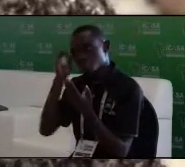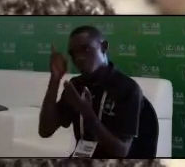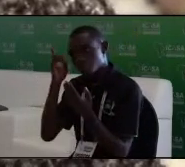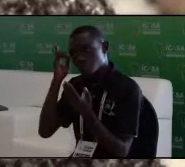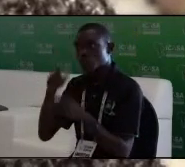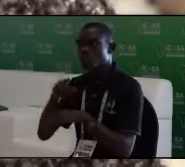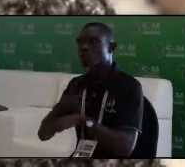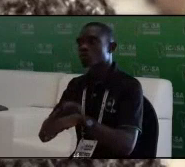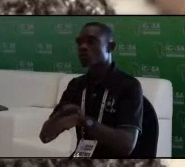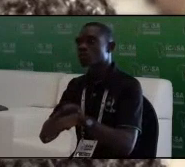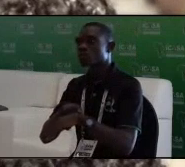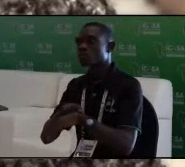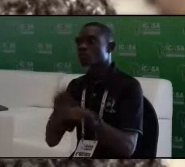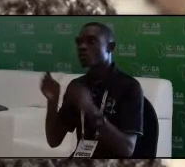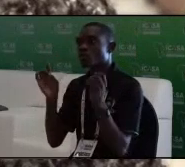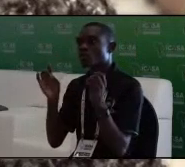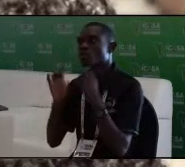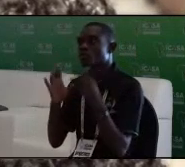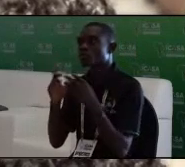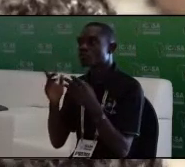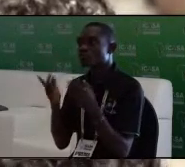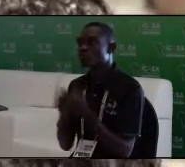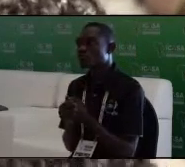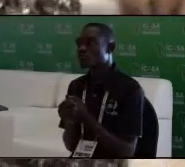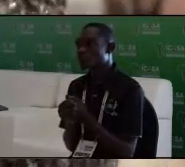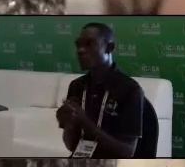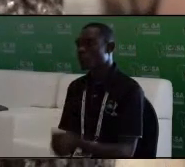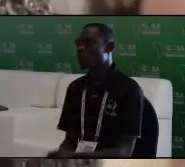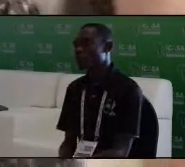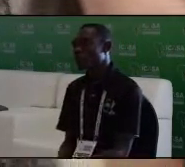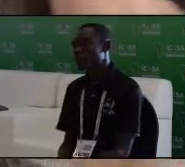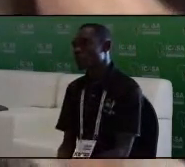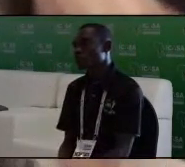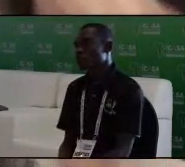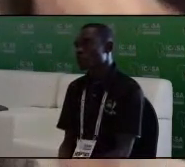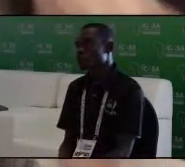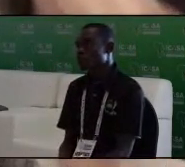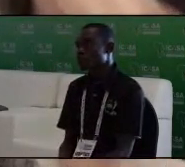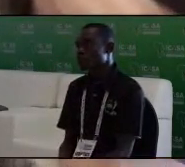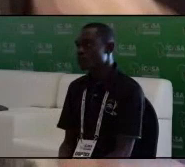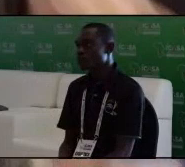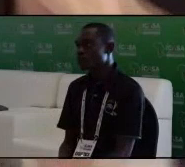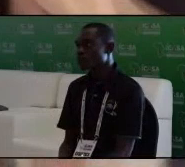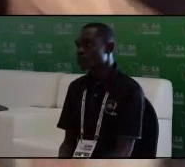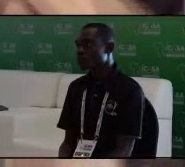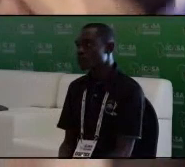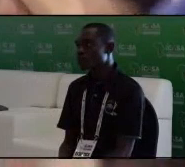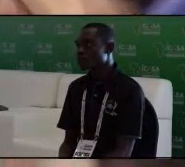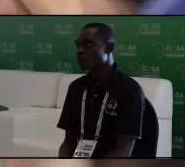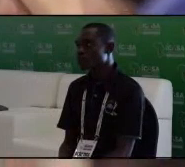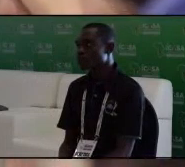hoping to have a little bit of time at the end of the session so that you can also get a chance to ask questions of our panelists.